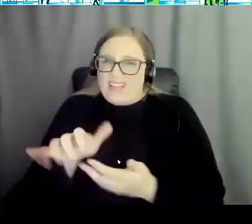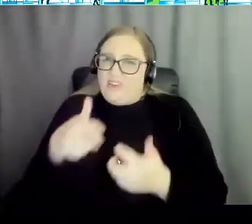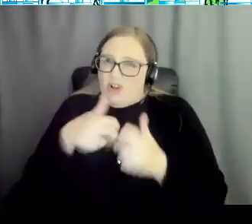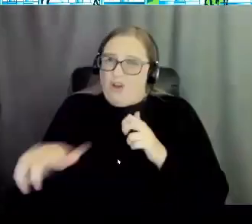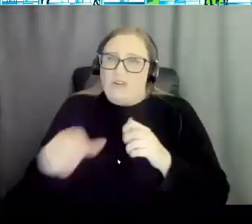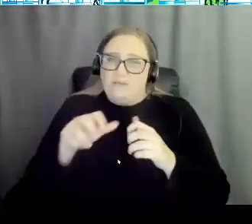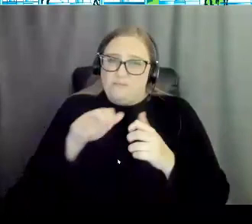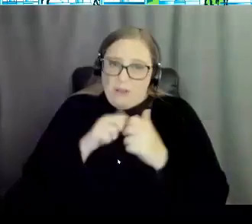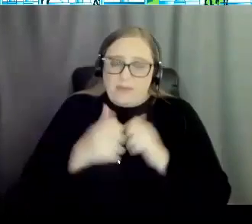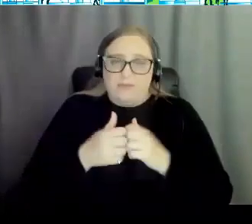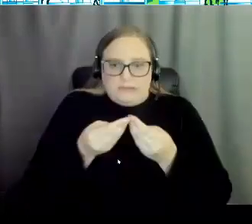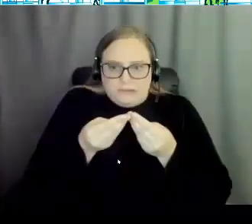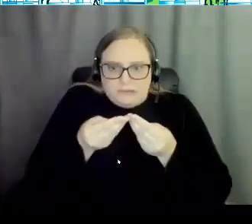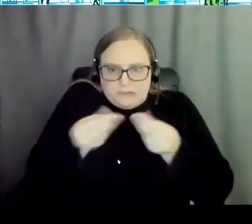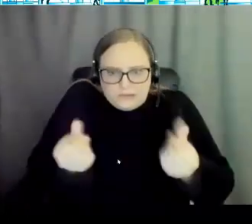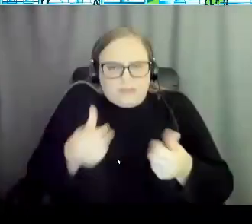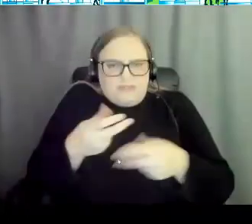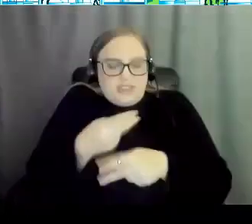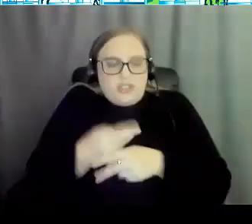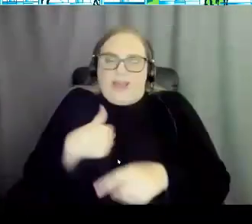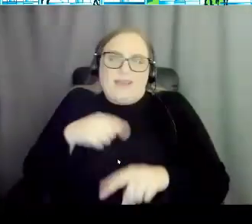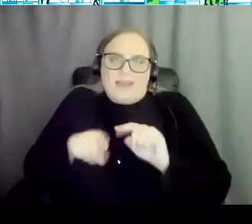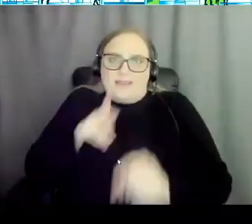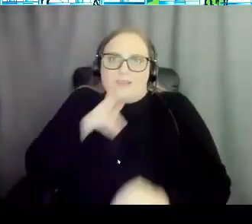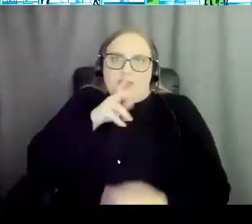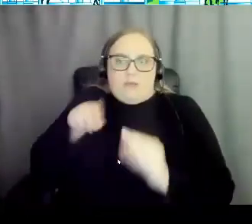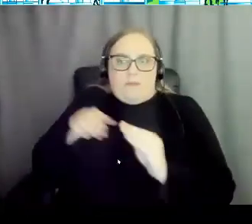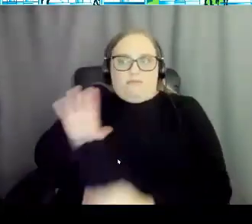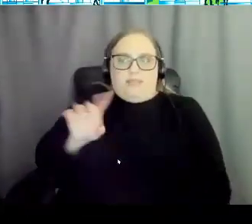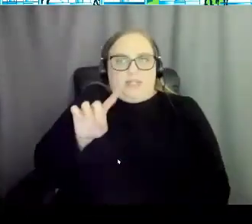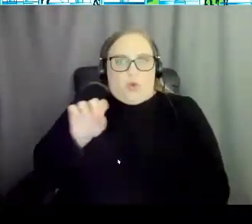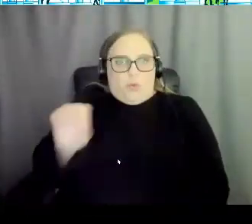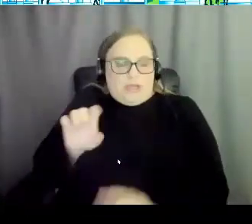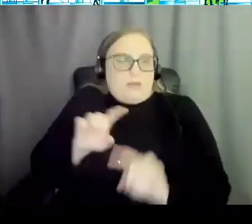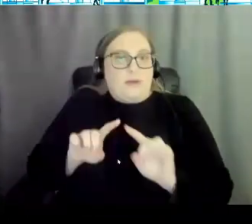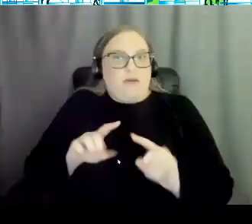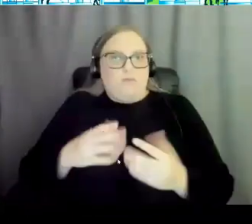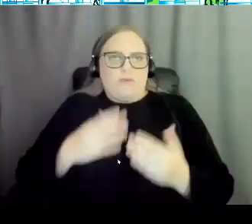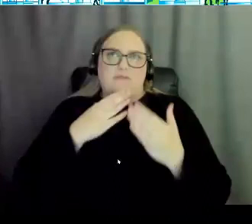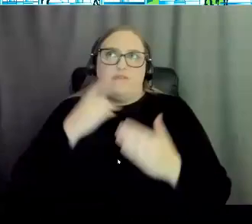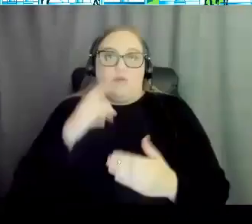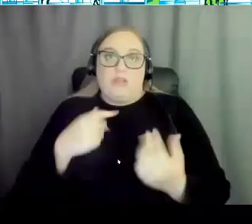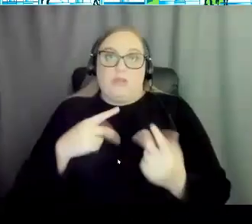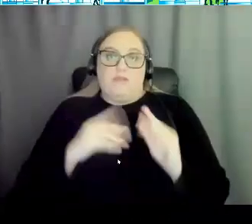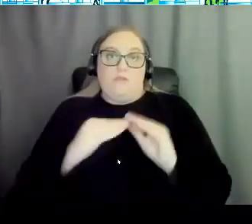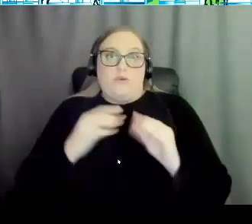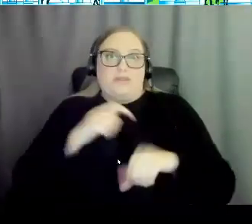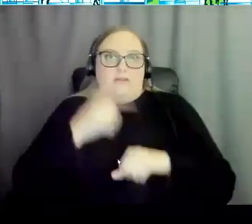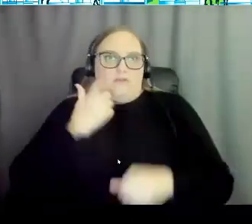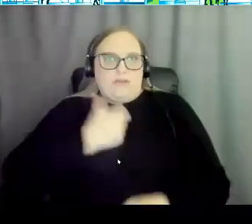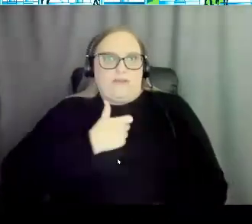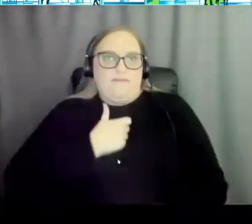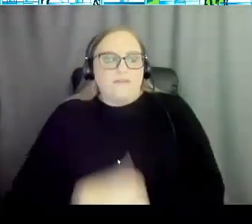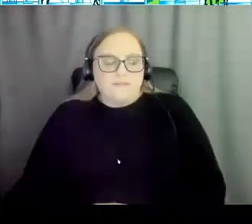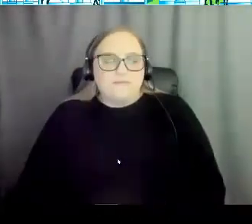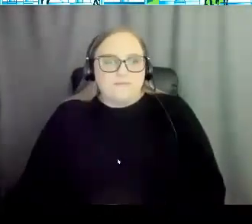again, can't speak to the Department of Energy what their goals are, but we're thankful for the opportunity for our time. Thank you. We have another question in the front.